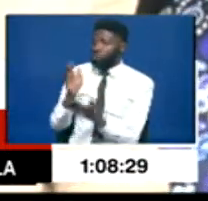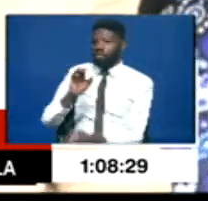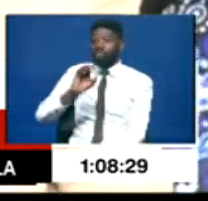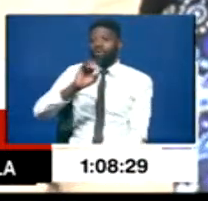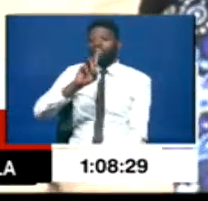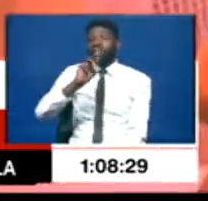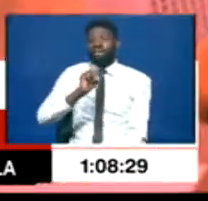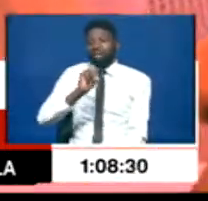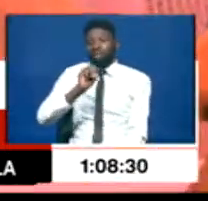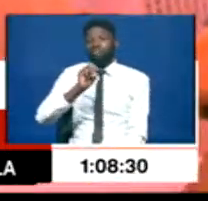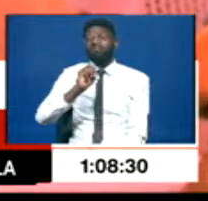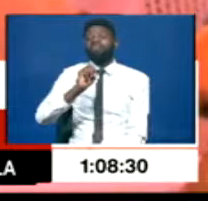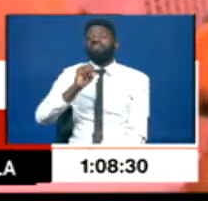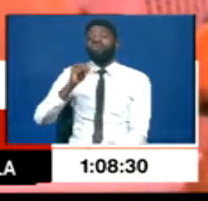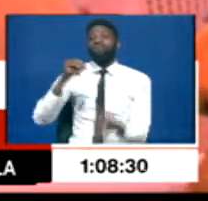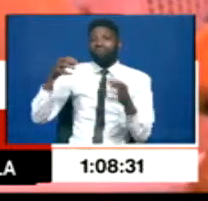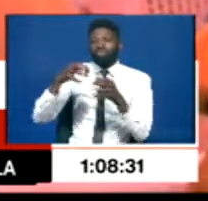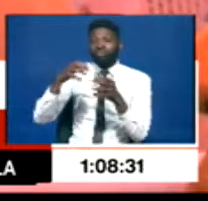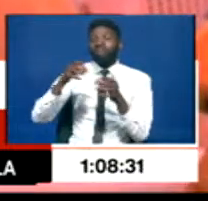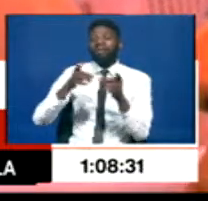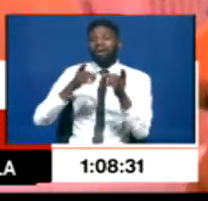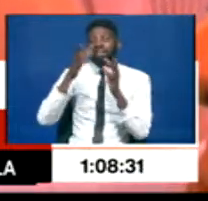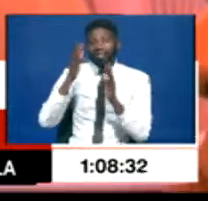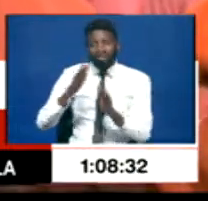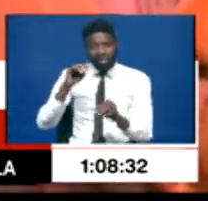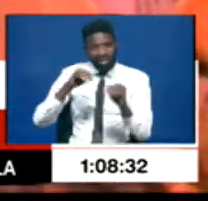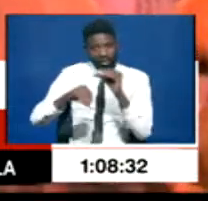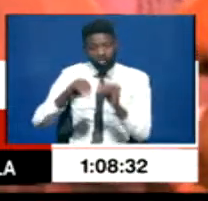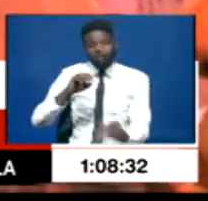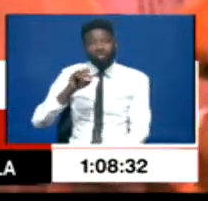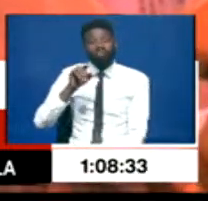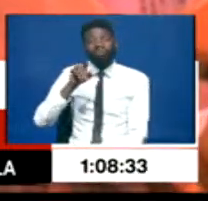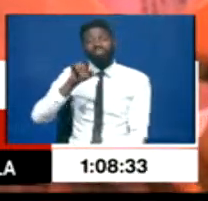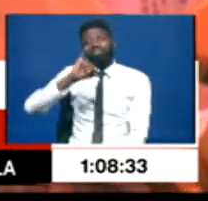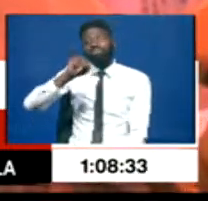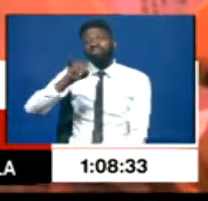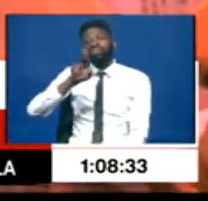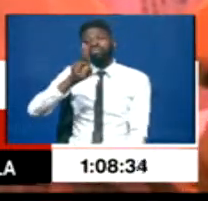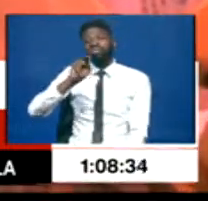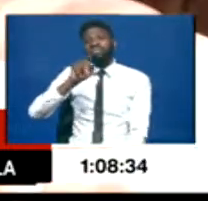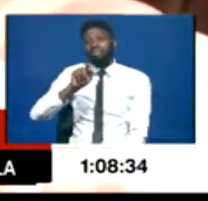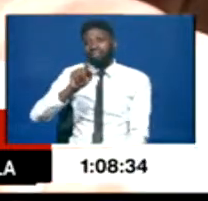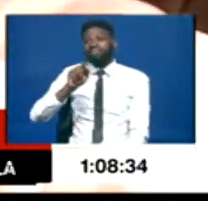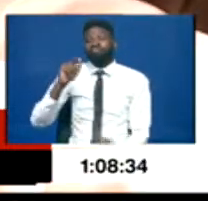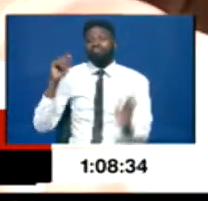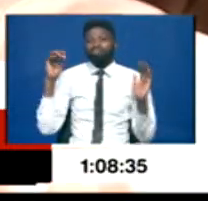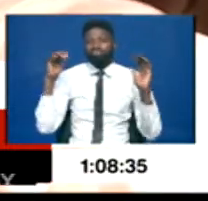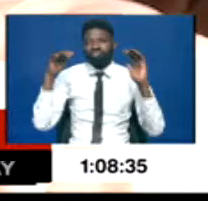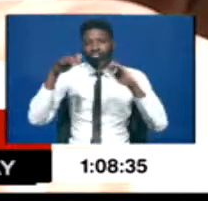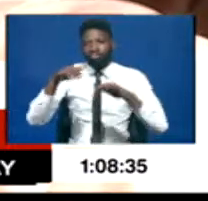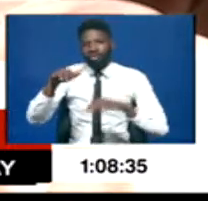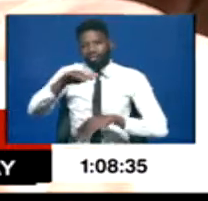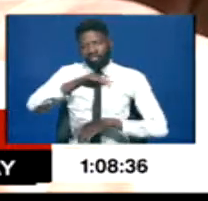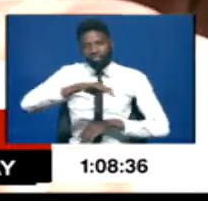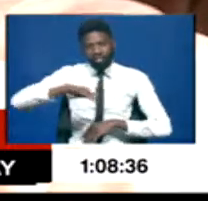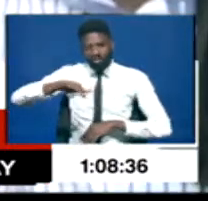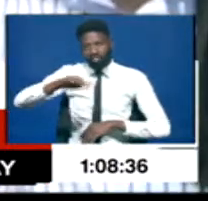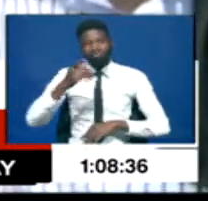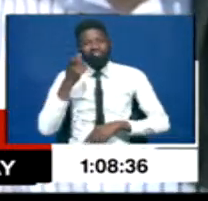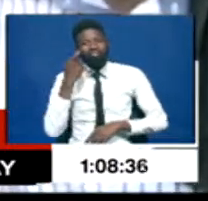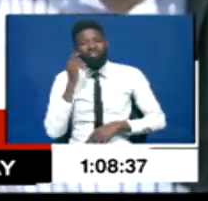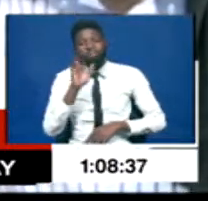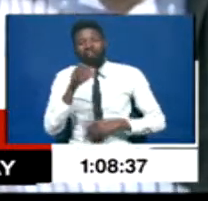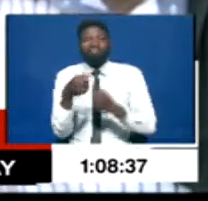Junet Mohammed, and a host of the party's nominees had camped in the area to find possible solutions to their political